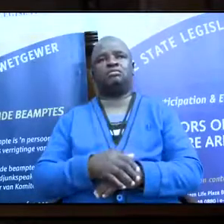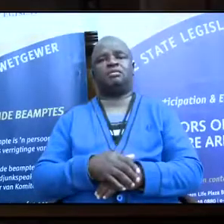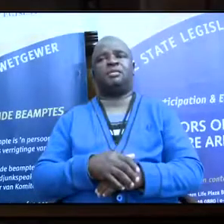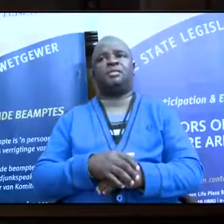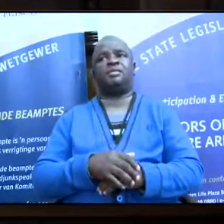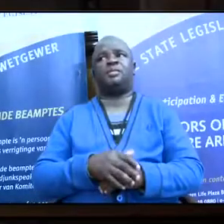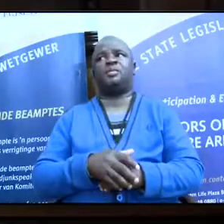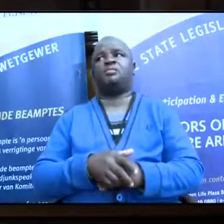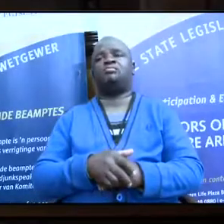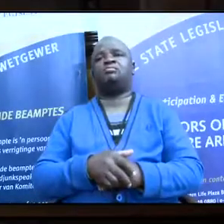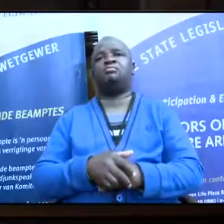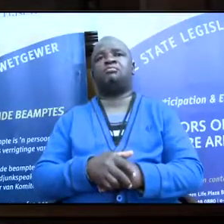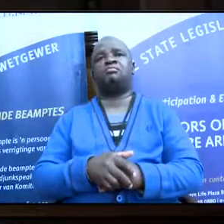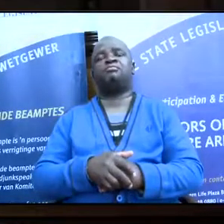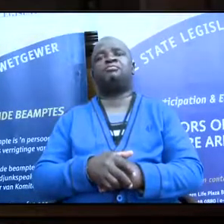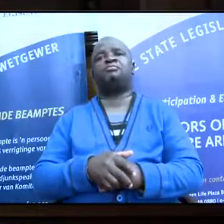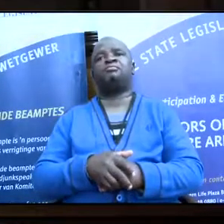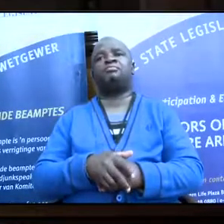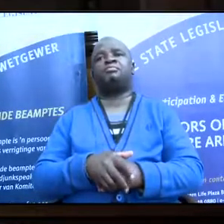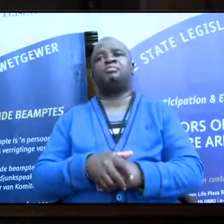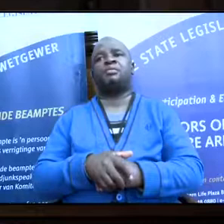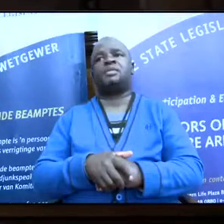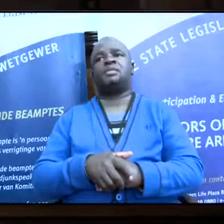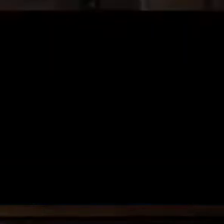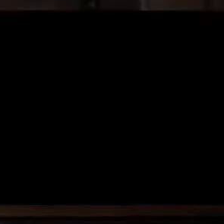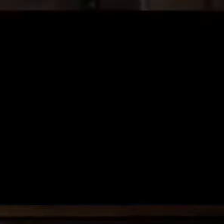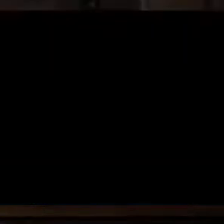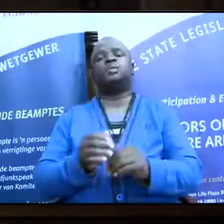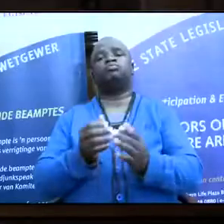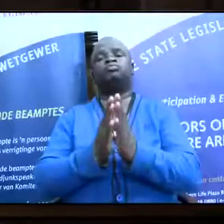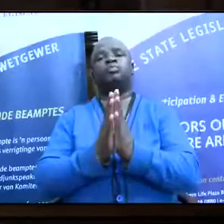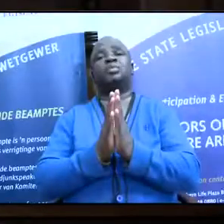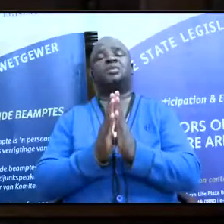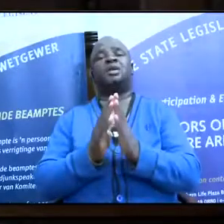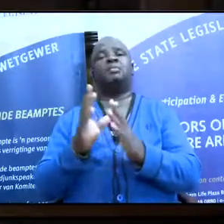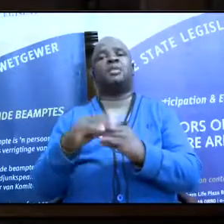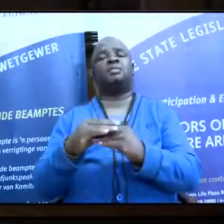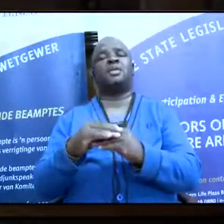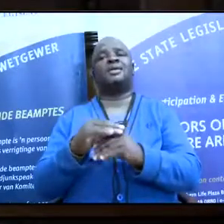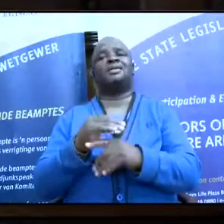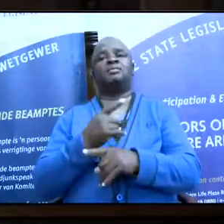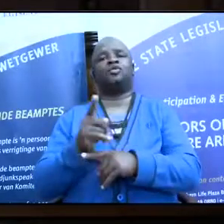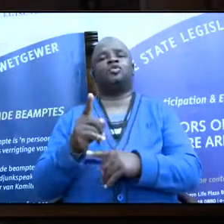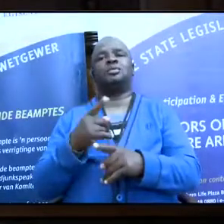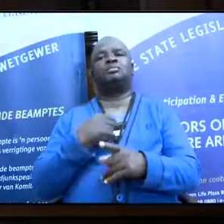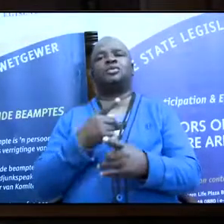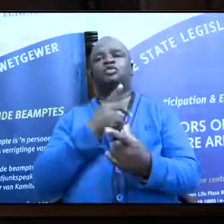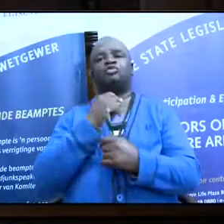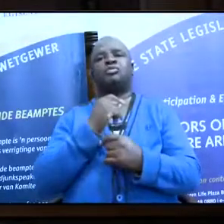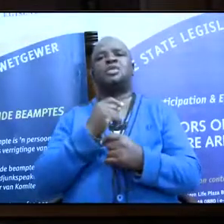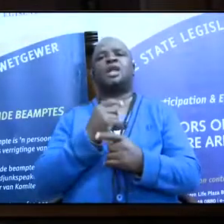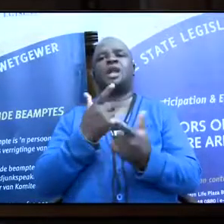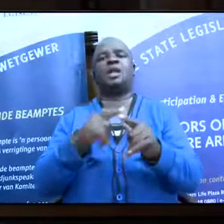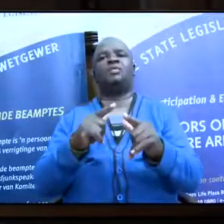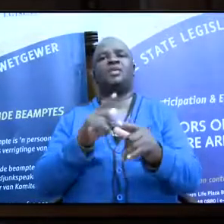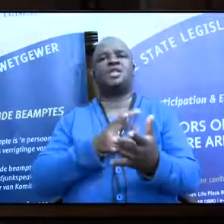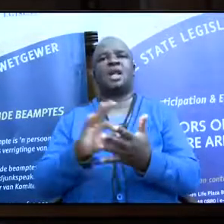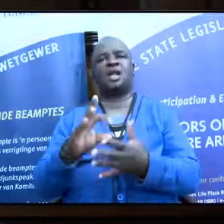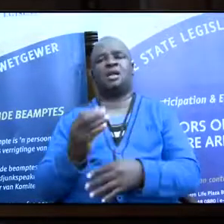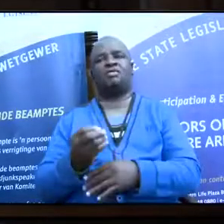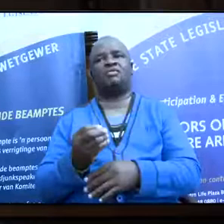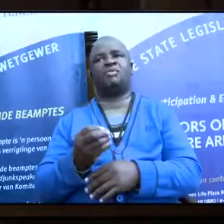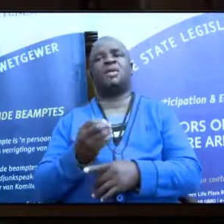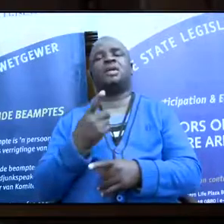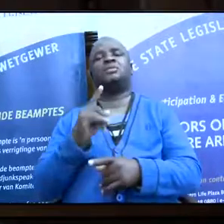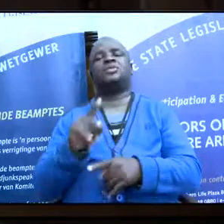we are going to request that we don't use offensive or unbecoming language when we do our presentation we know